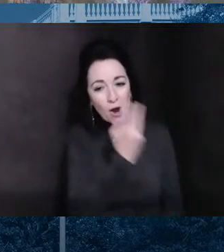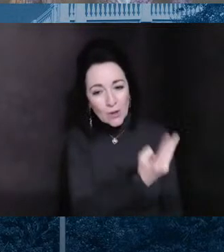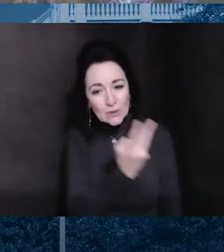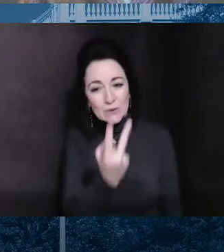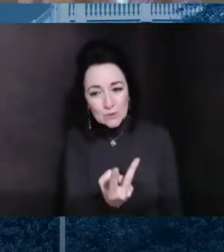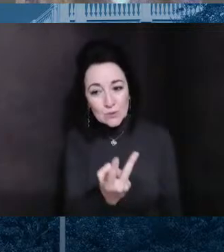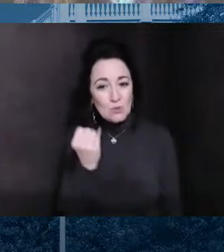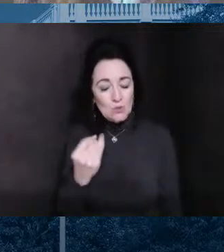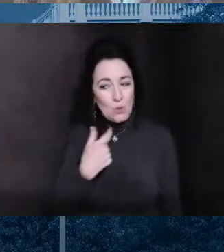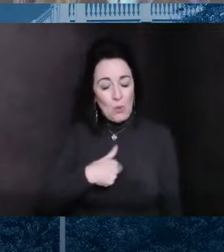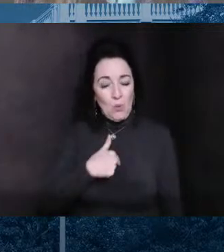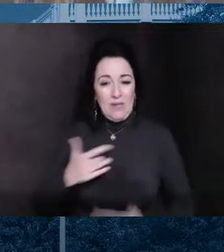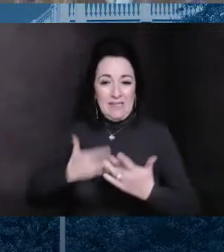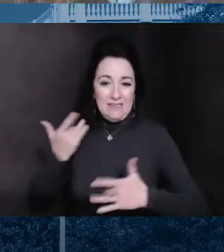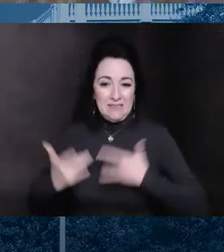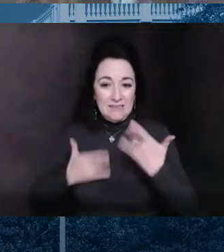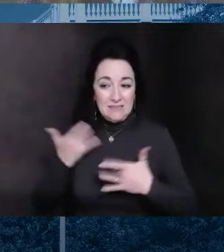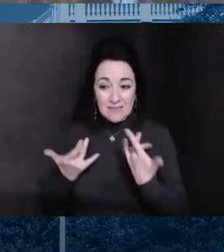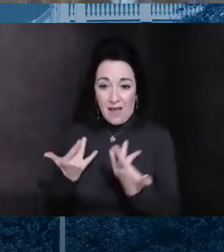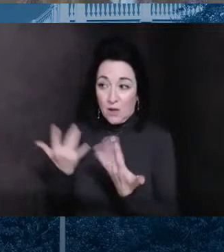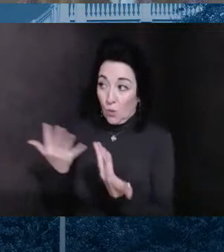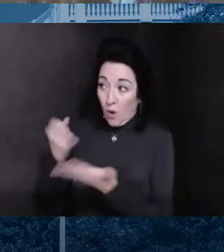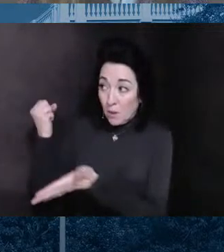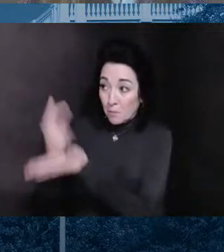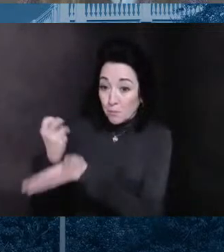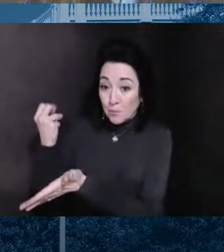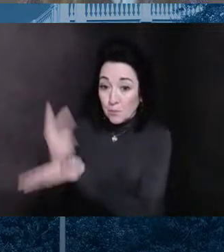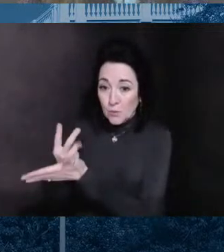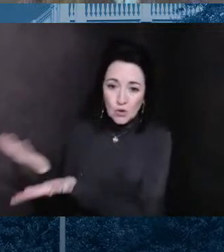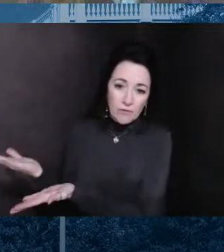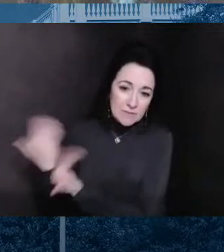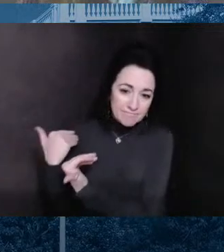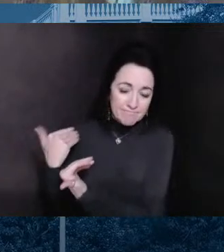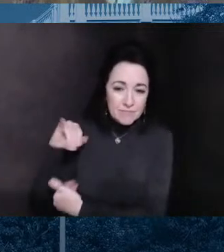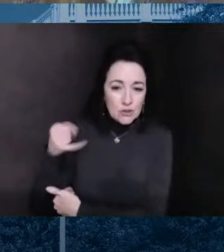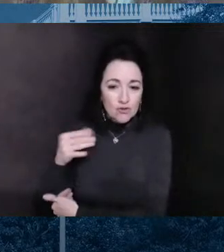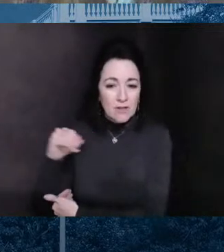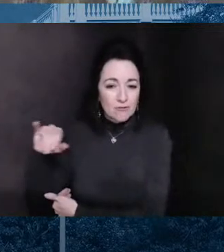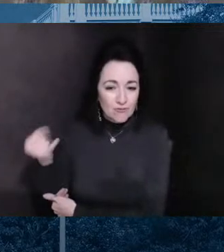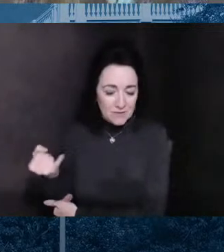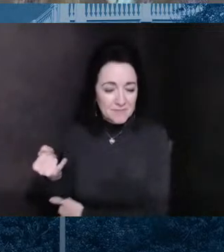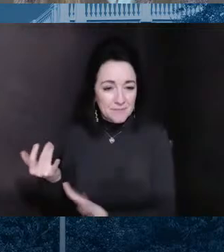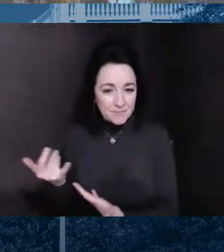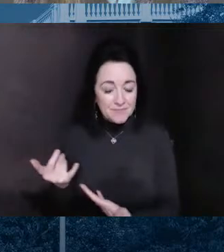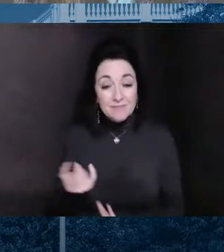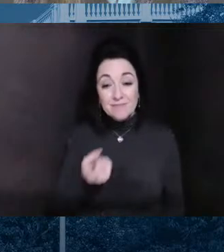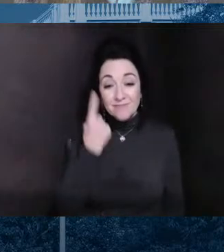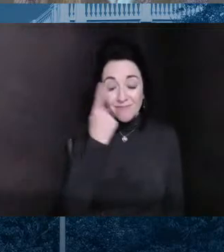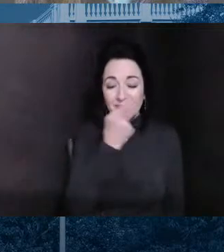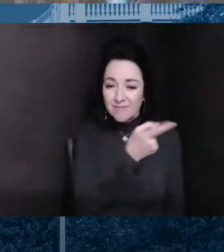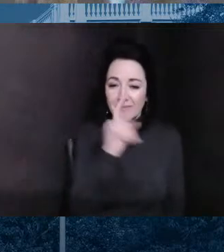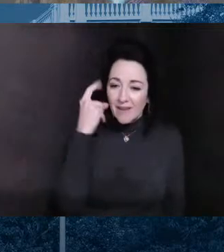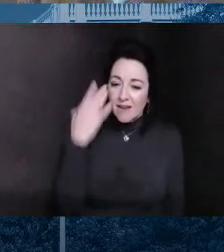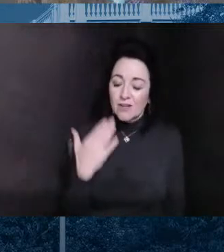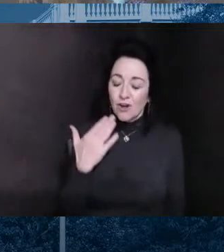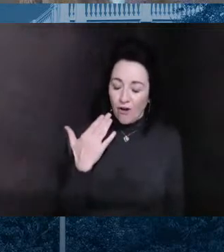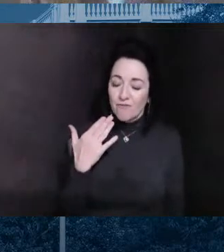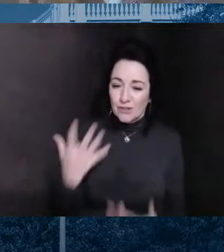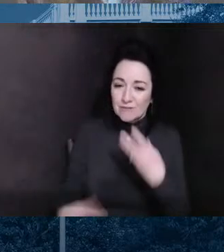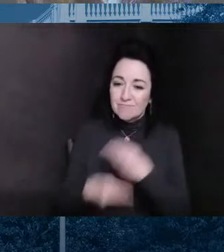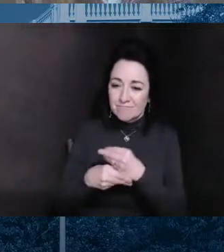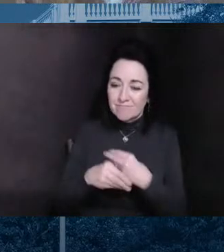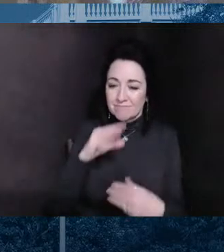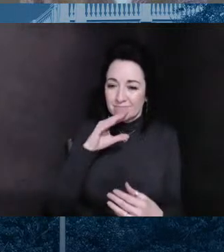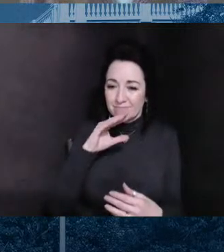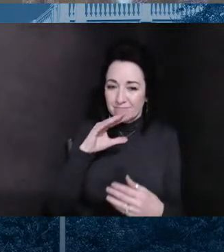the end. You see these options here, second doses for 1A and everybody else, frankly, waiting lists with Vault